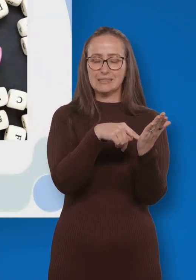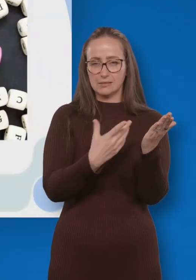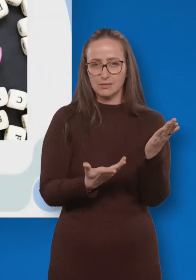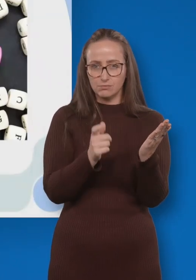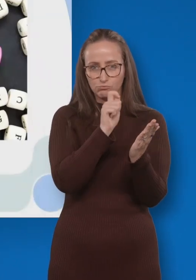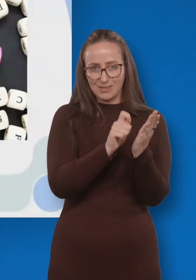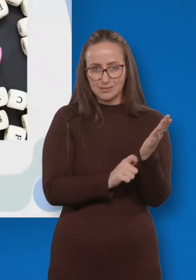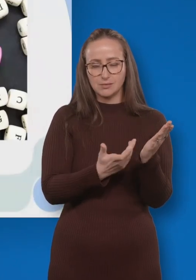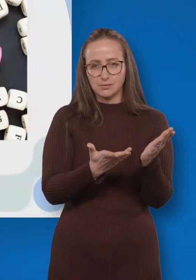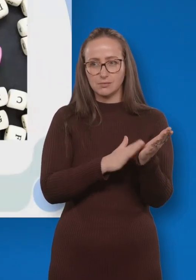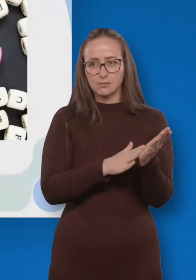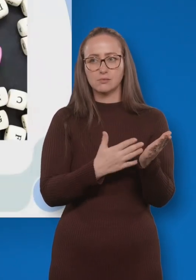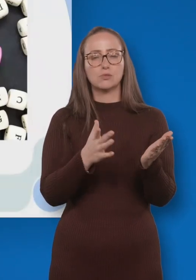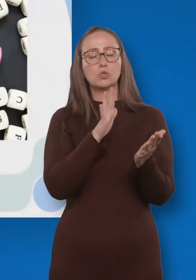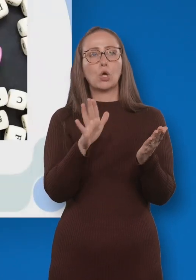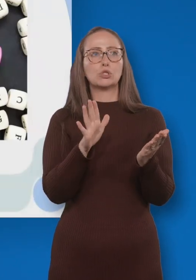not, you know,